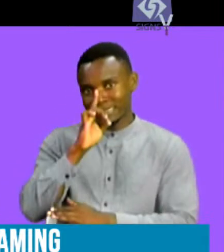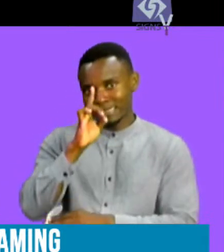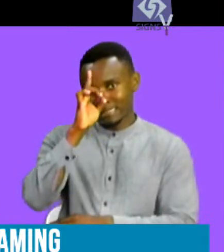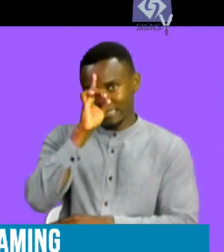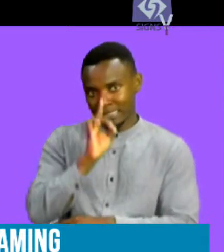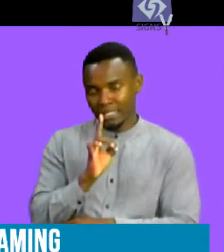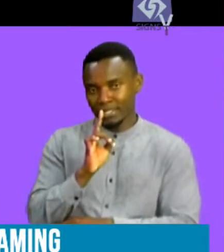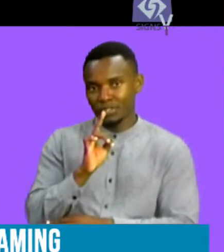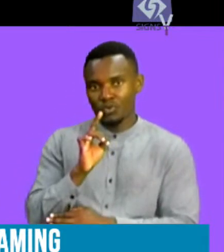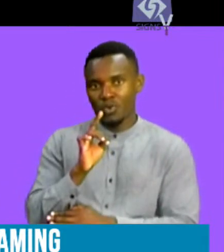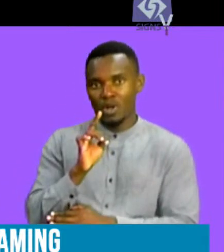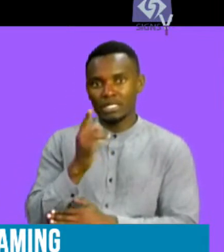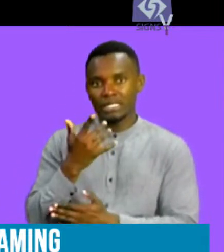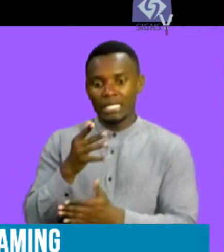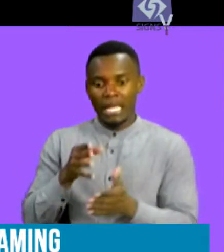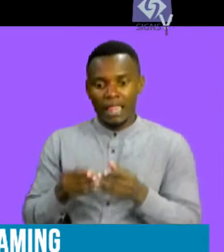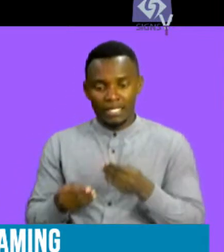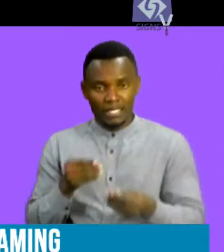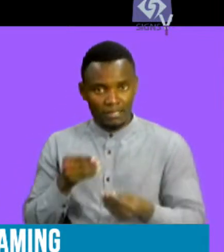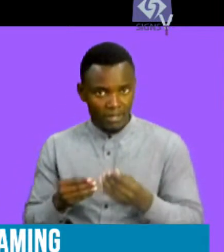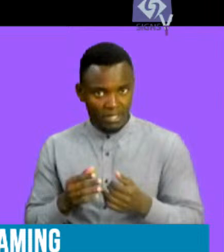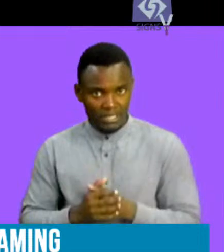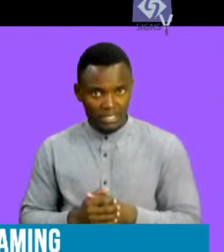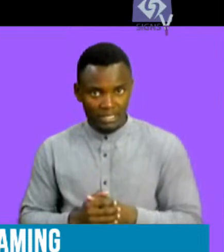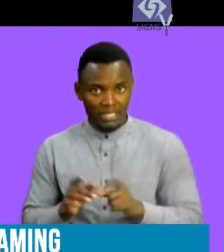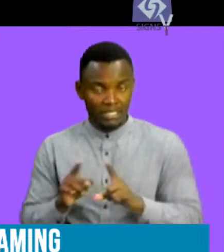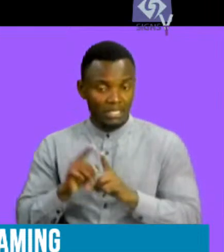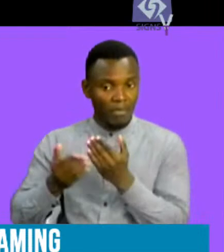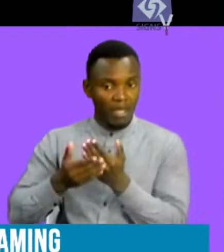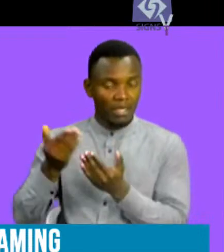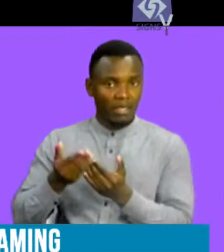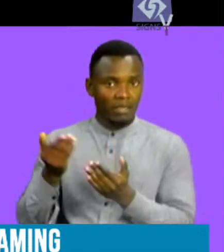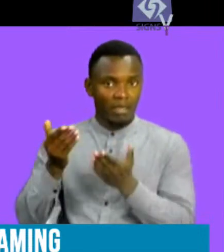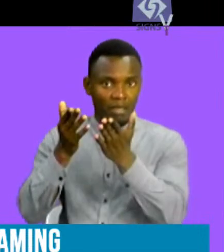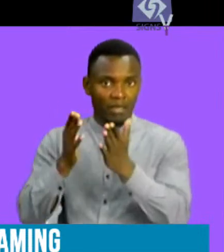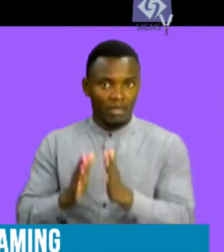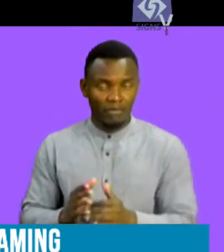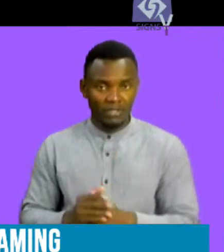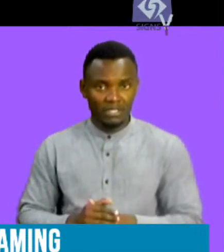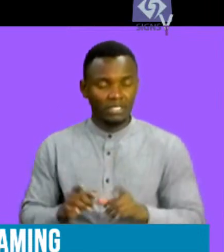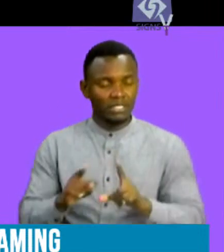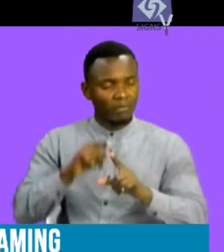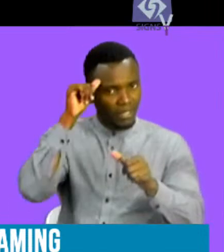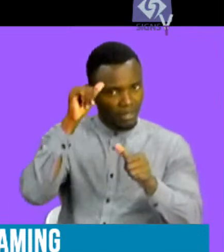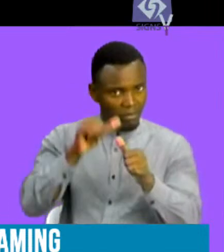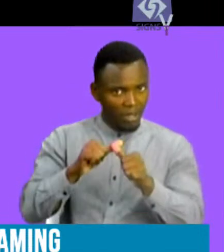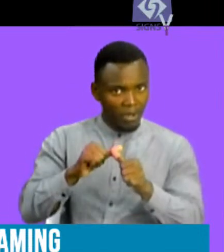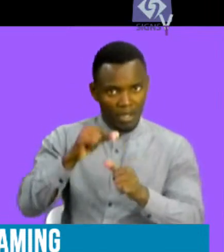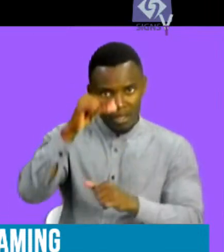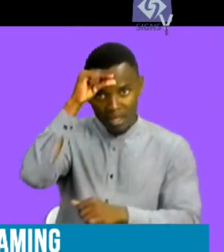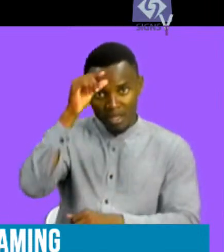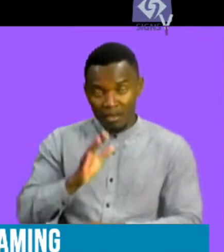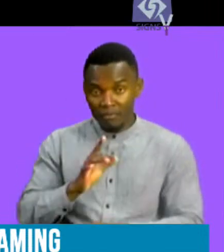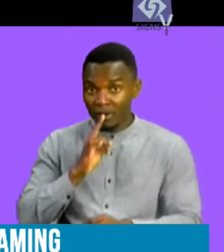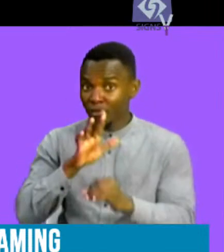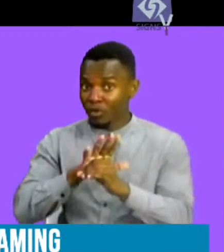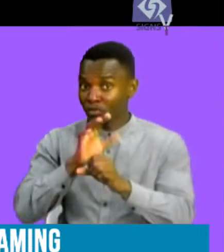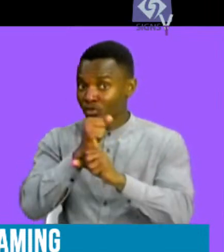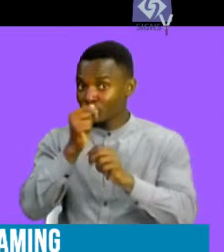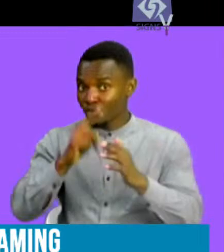and caregivers, so the children with severe disabilities. It also provides, remember the governor has promised to do